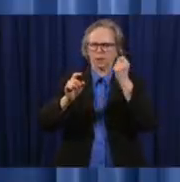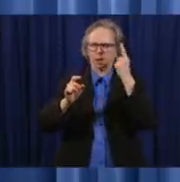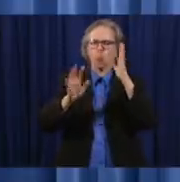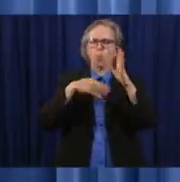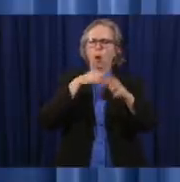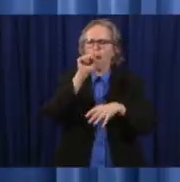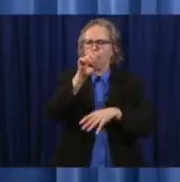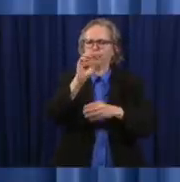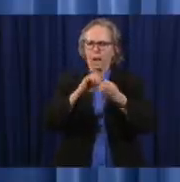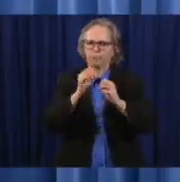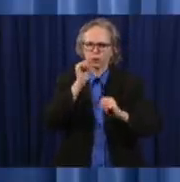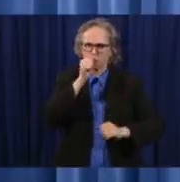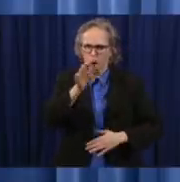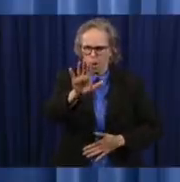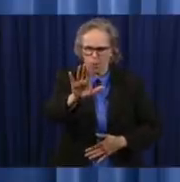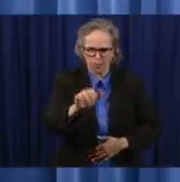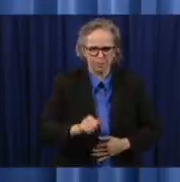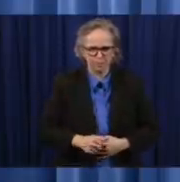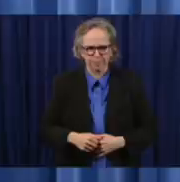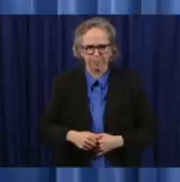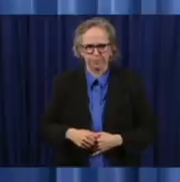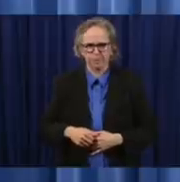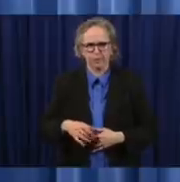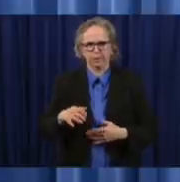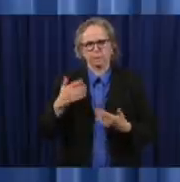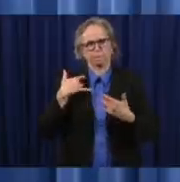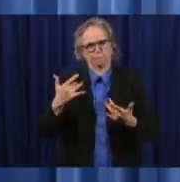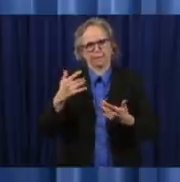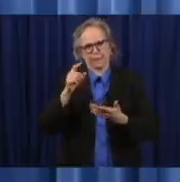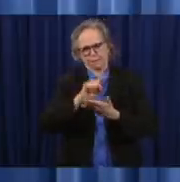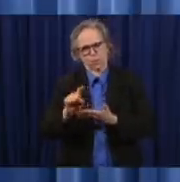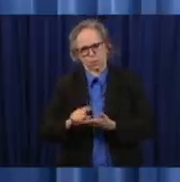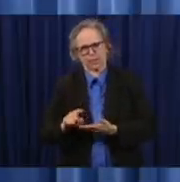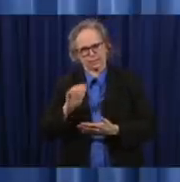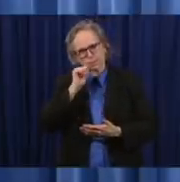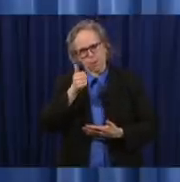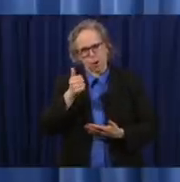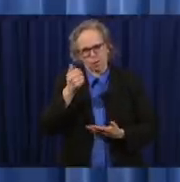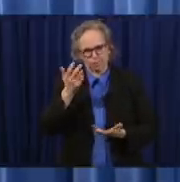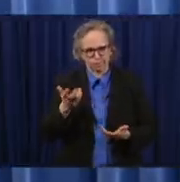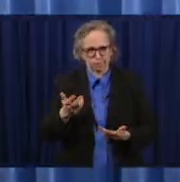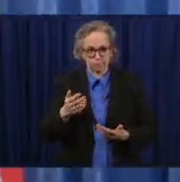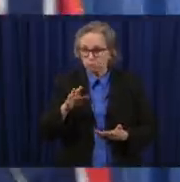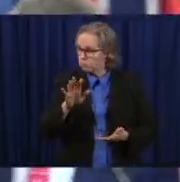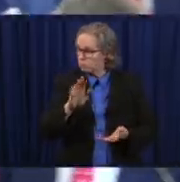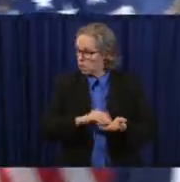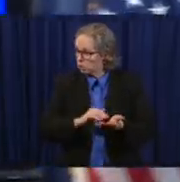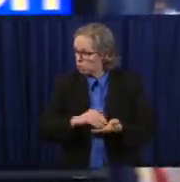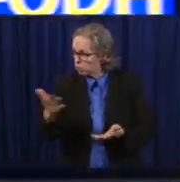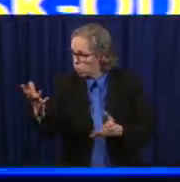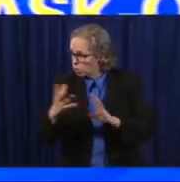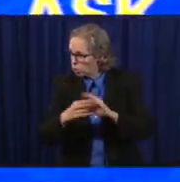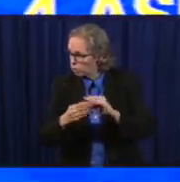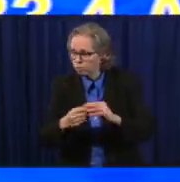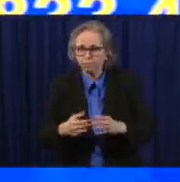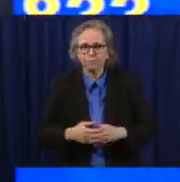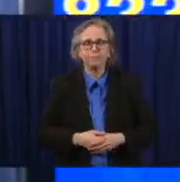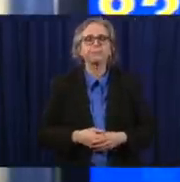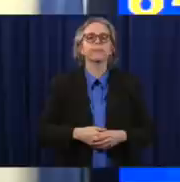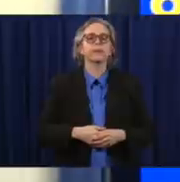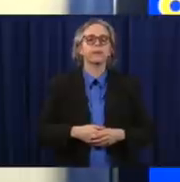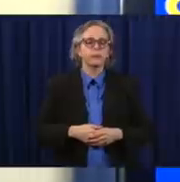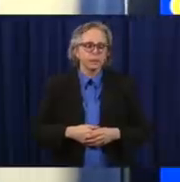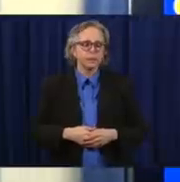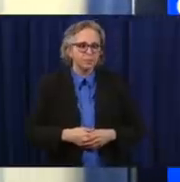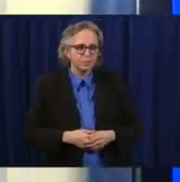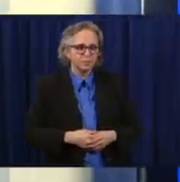that once a week. So a lot of different things are going on. Dr. Acton, you want to take any of those? Yeah, I don't have